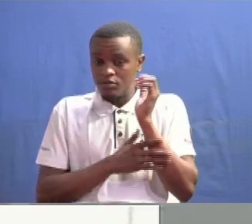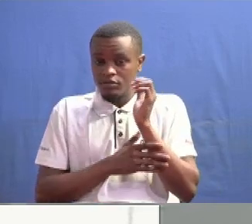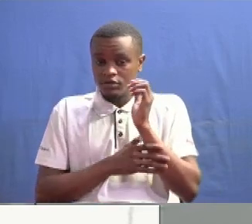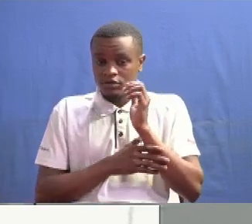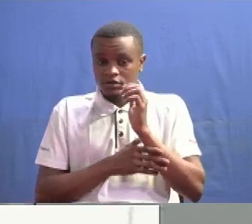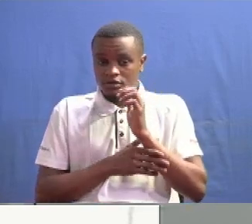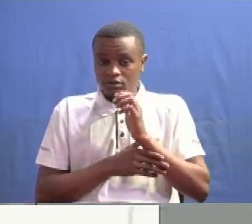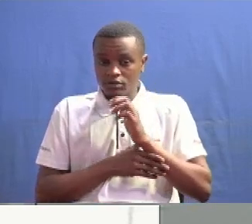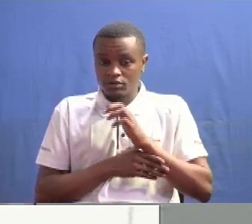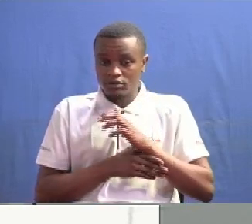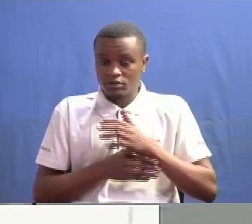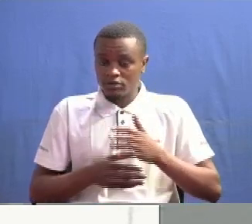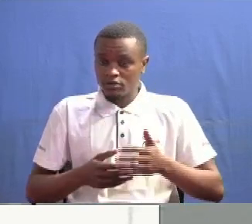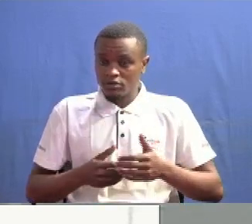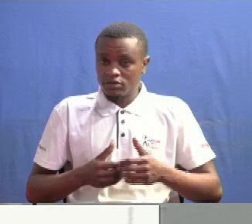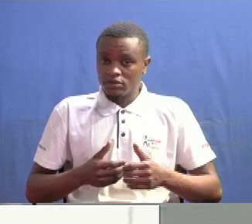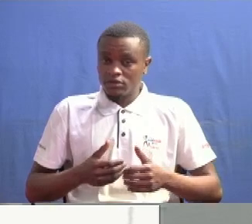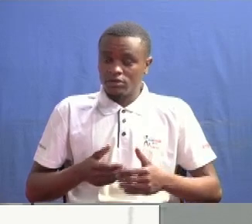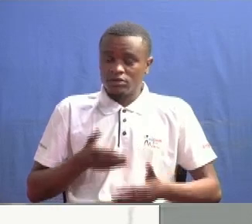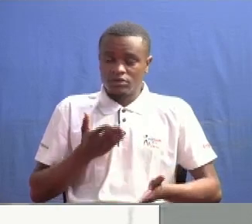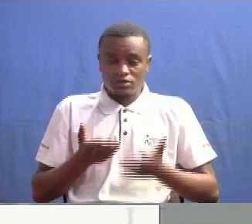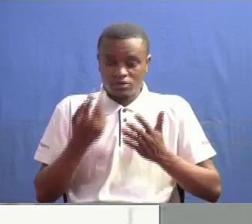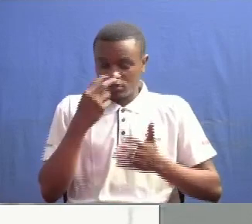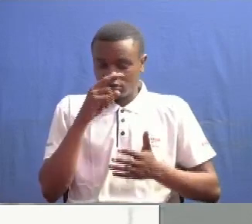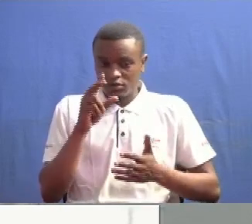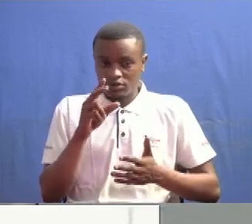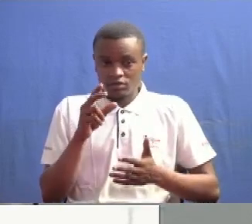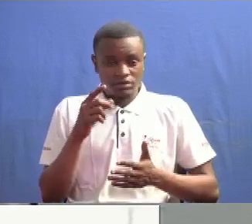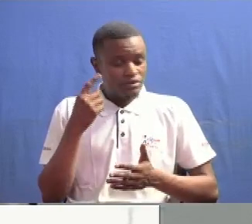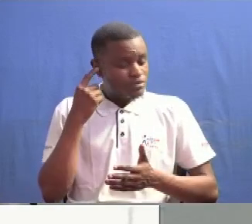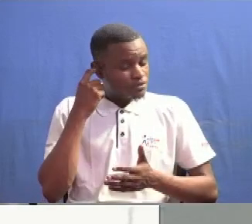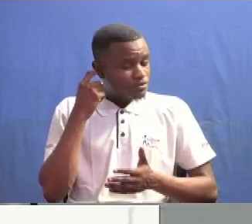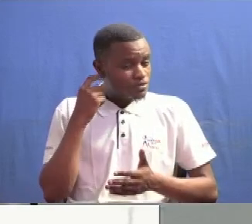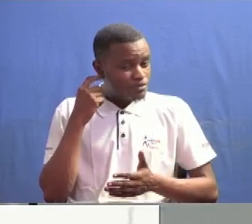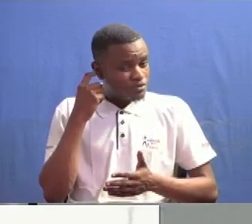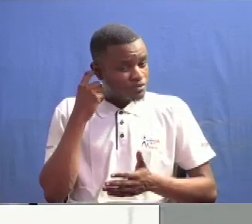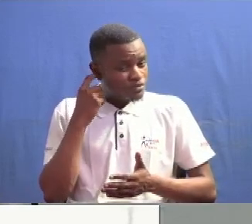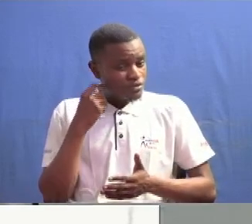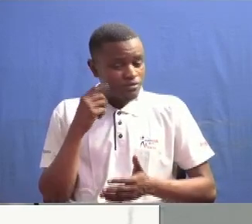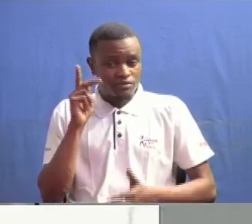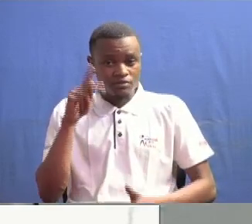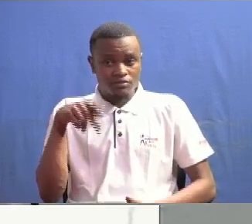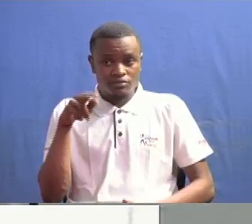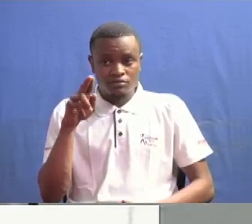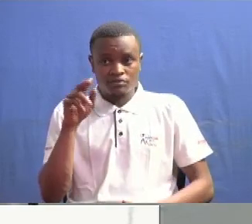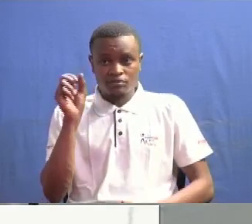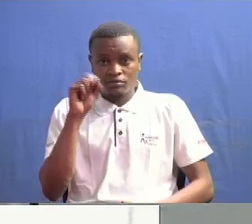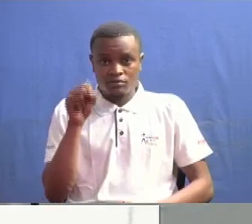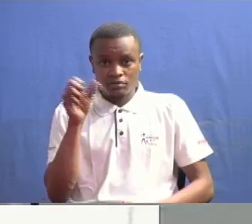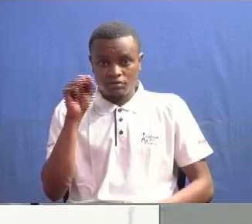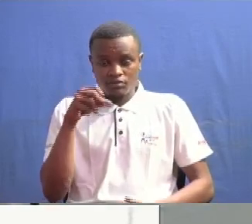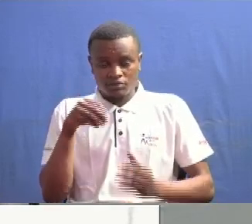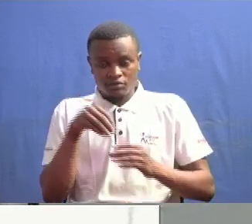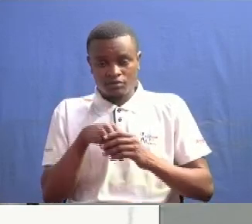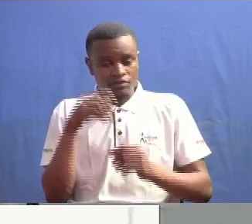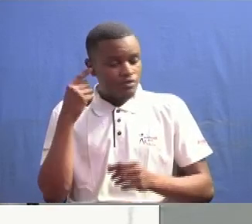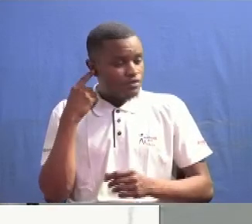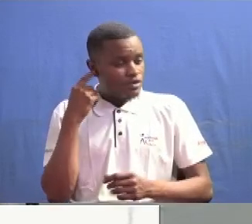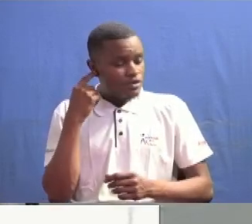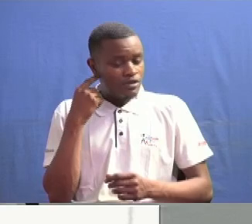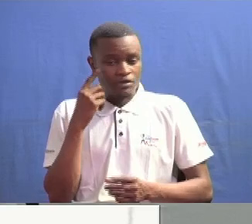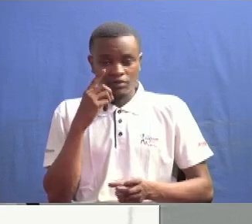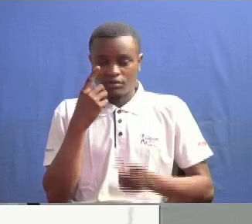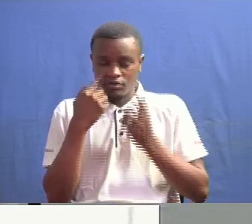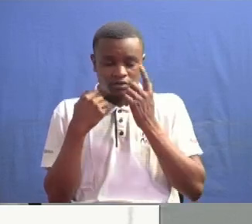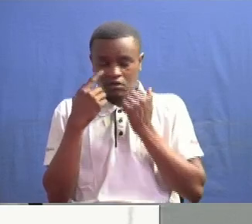pus. They never cry, they never complain. They just have pus in their ears. Now those are the children who, because it's